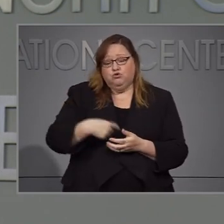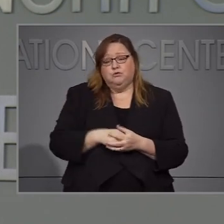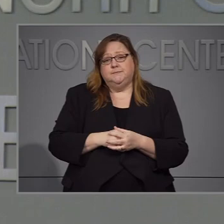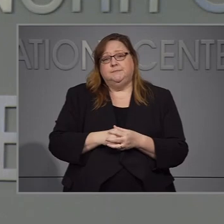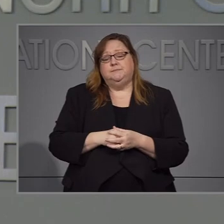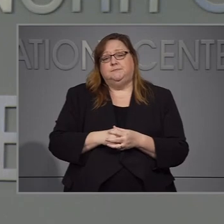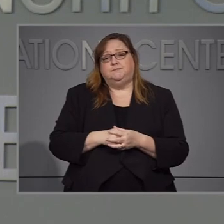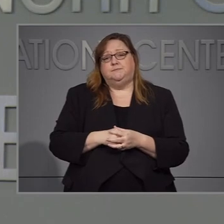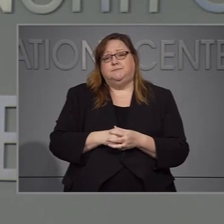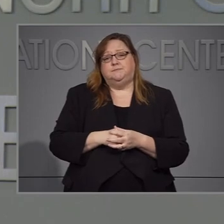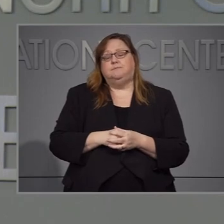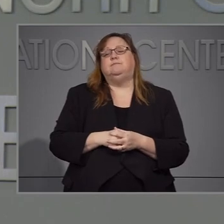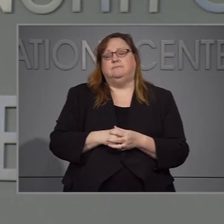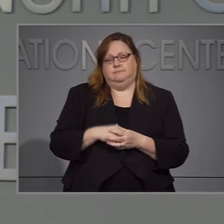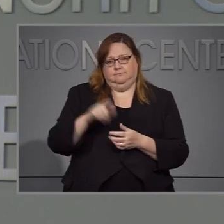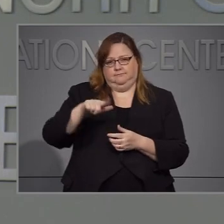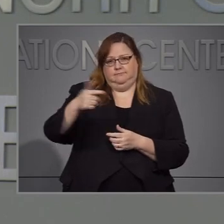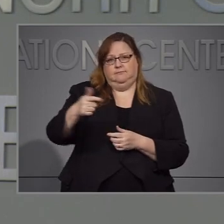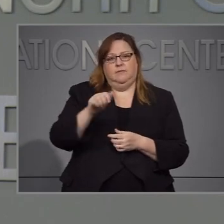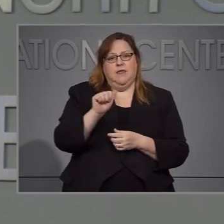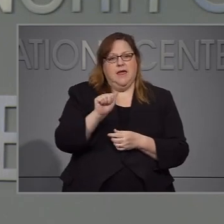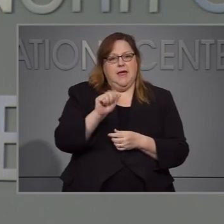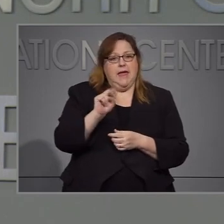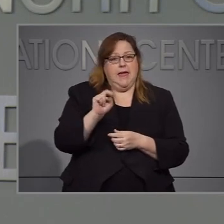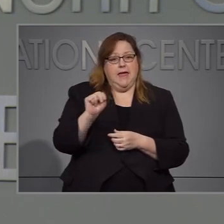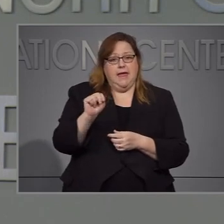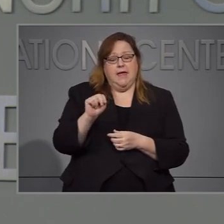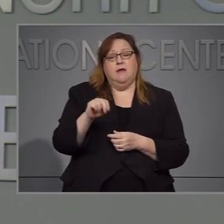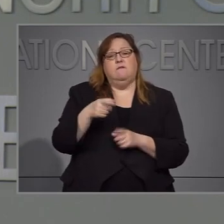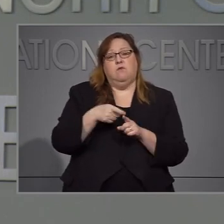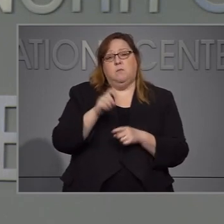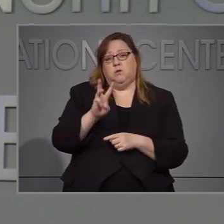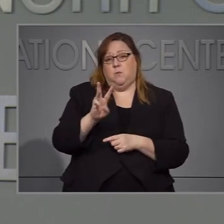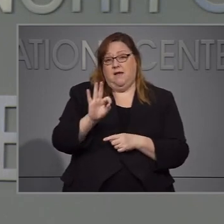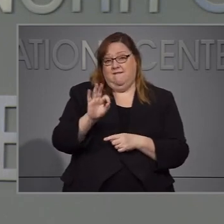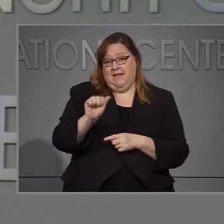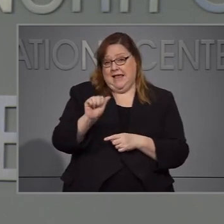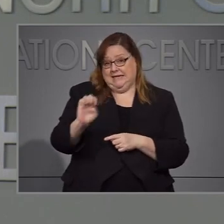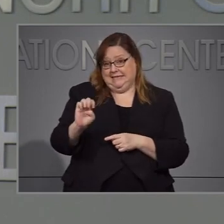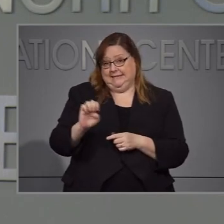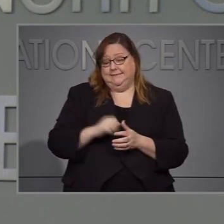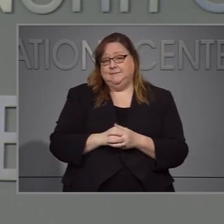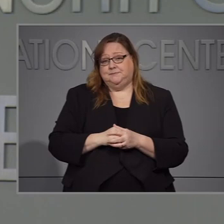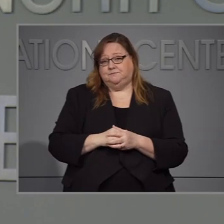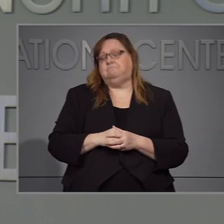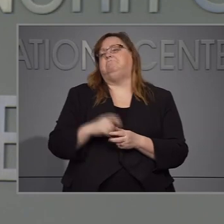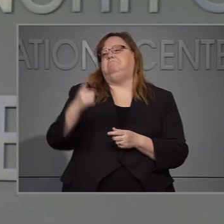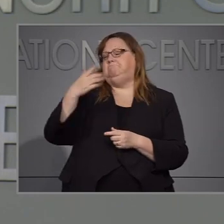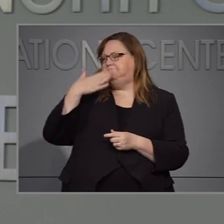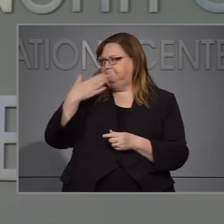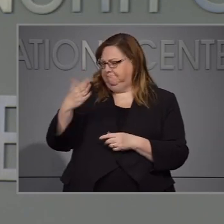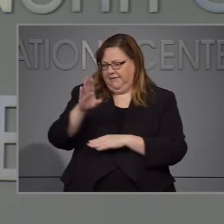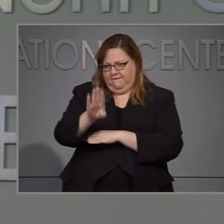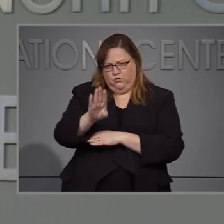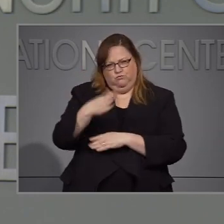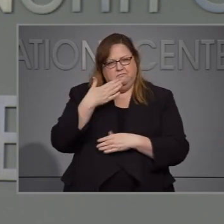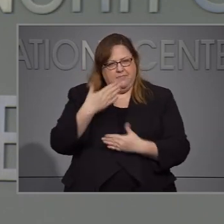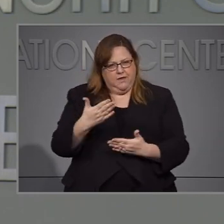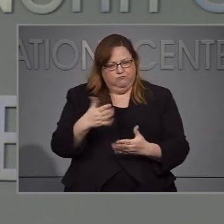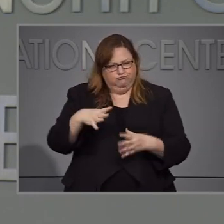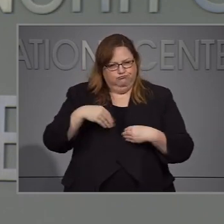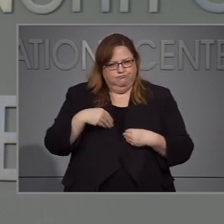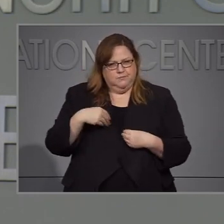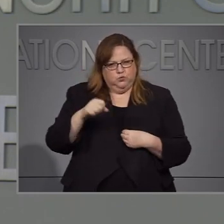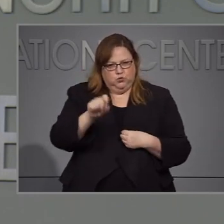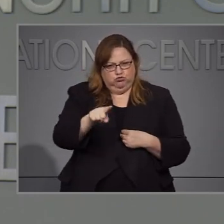Our next question is from Ann Doss-Helms with WFAE. Good afternoon. Thanks for talking with us. What